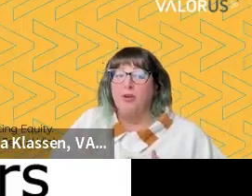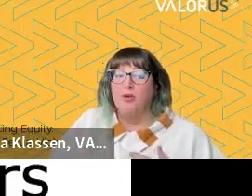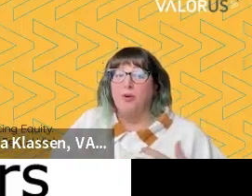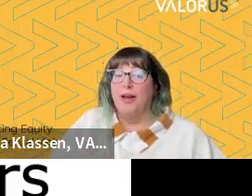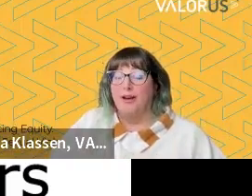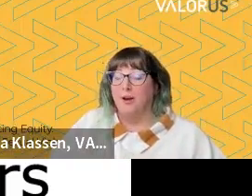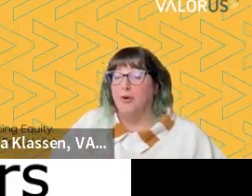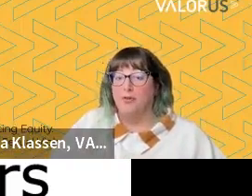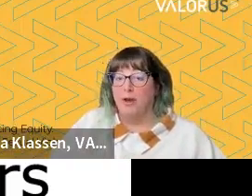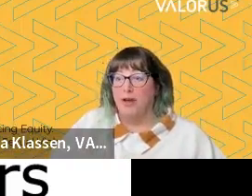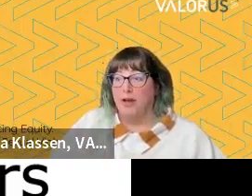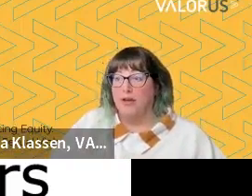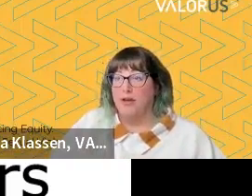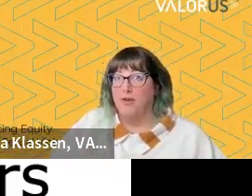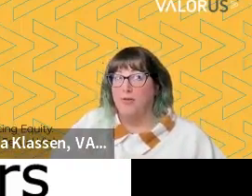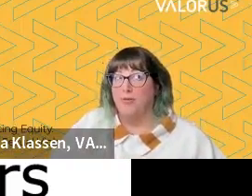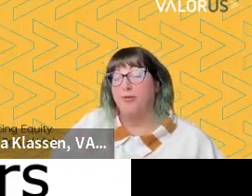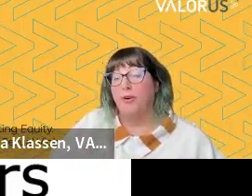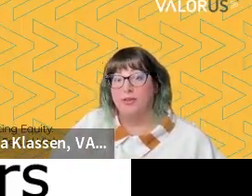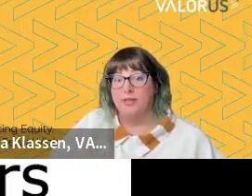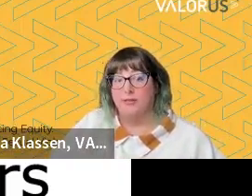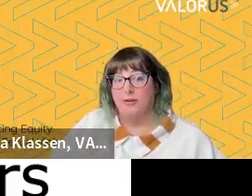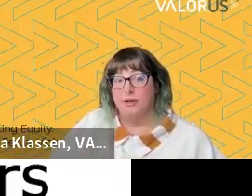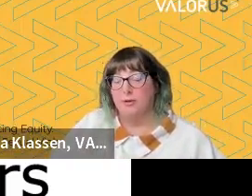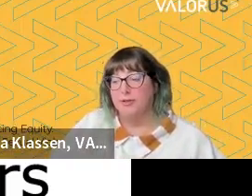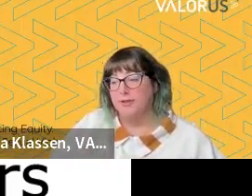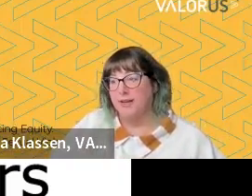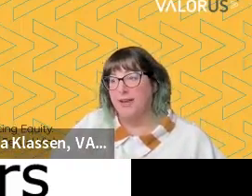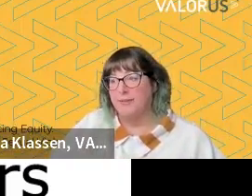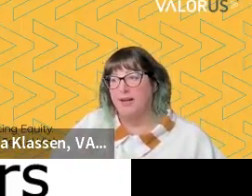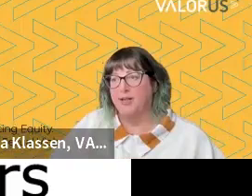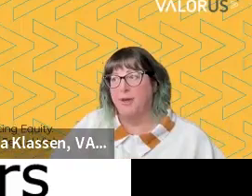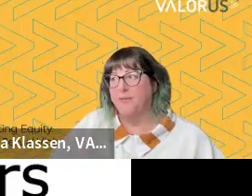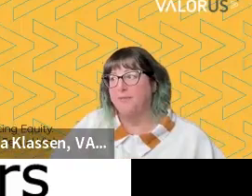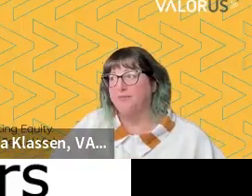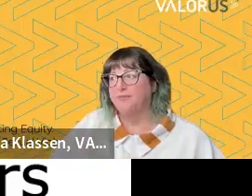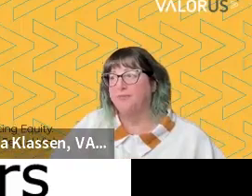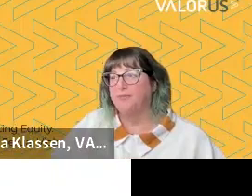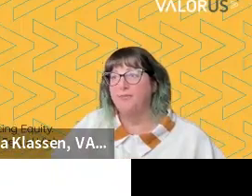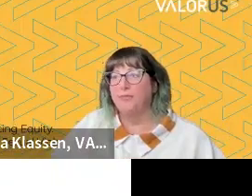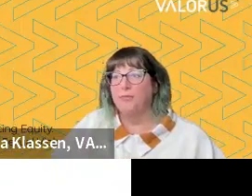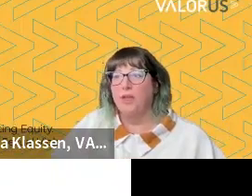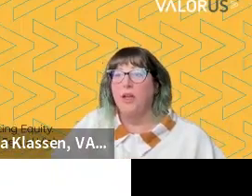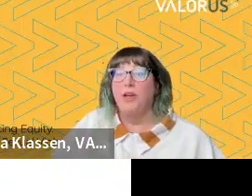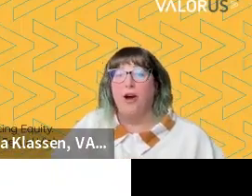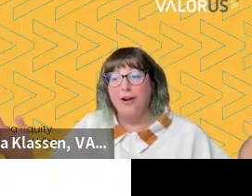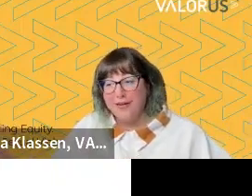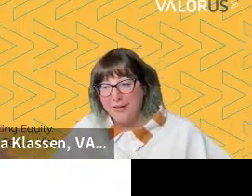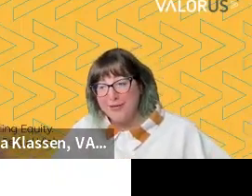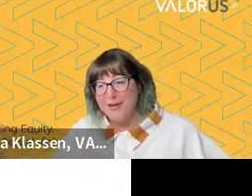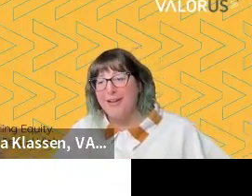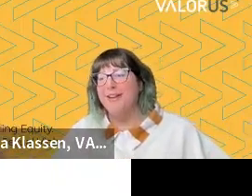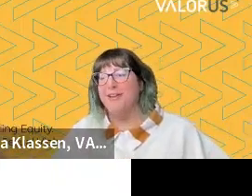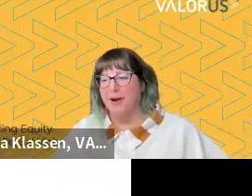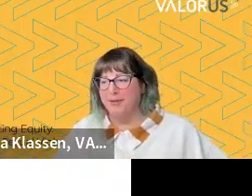They also provide a number of referrals to different resources and case management. The ARC